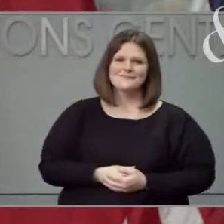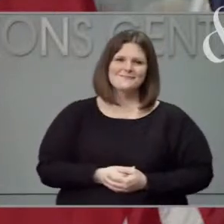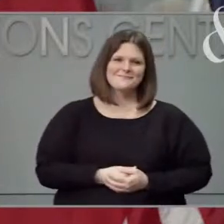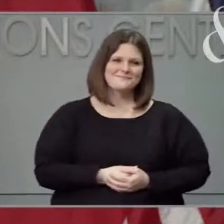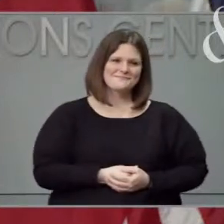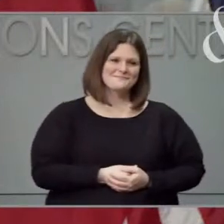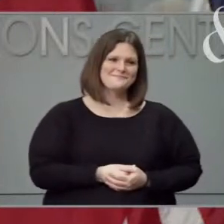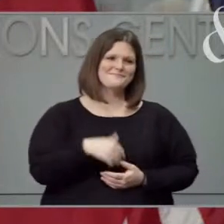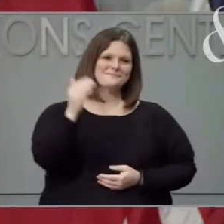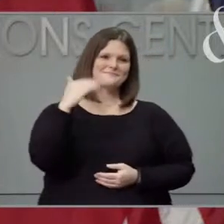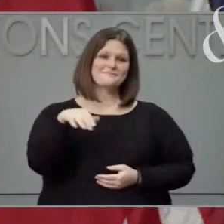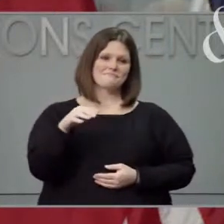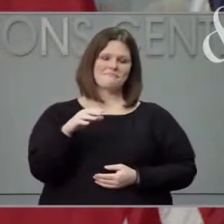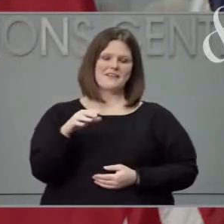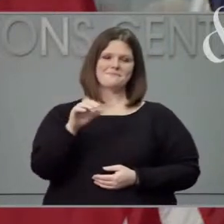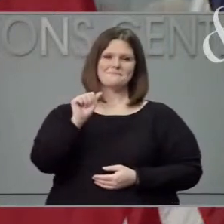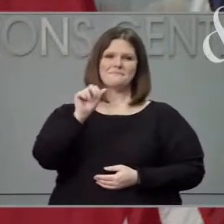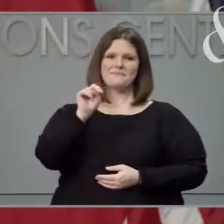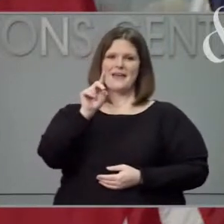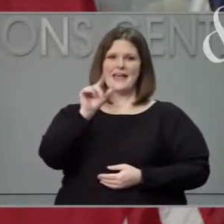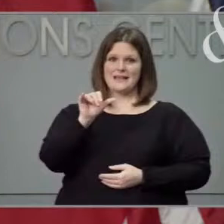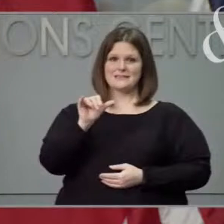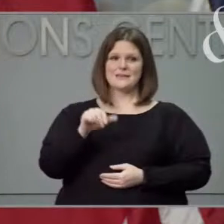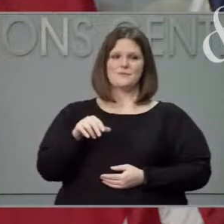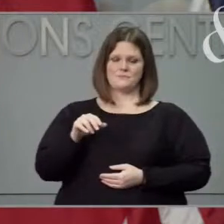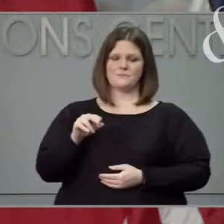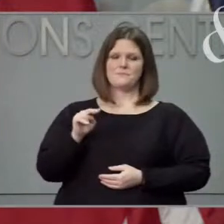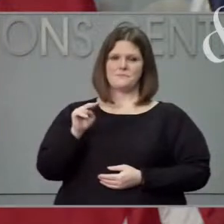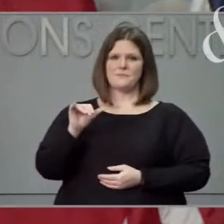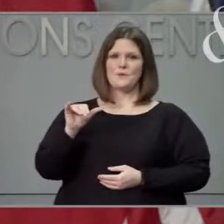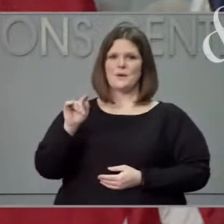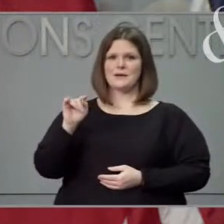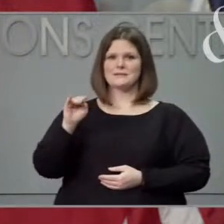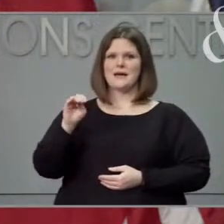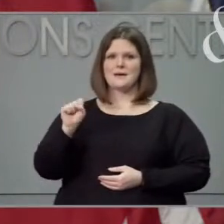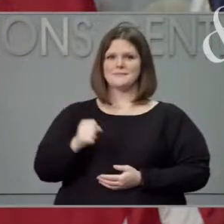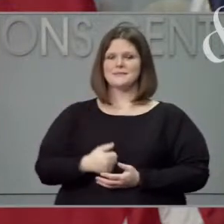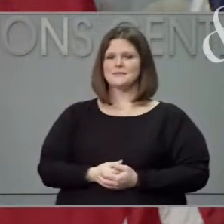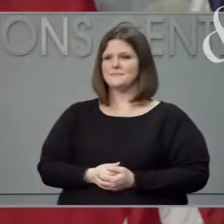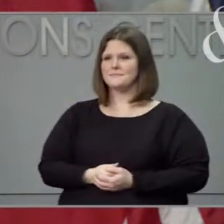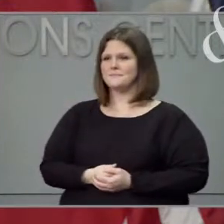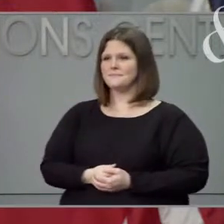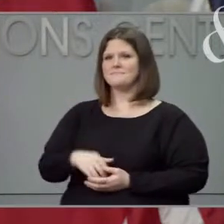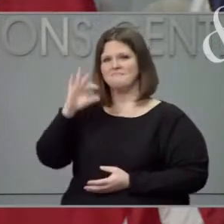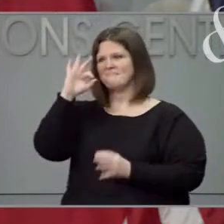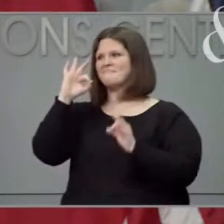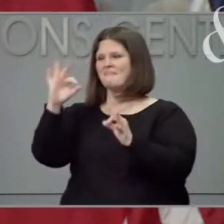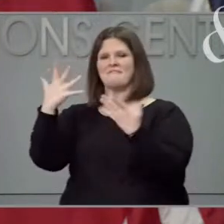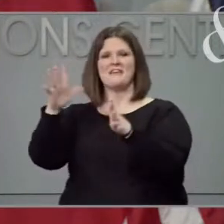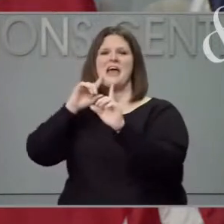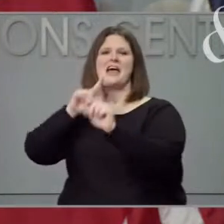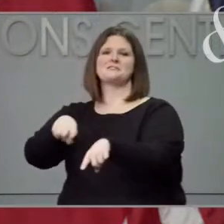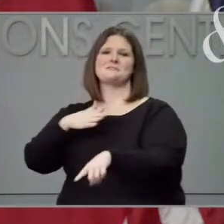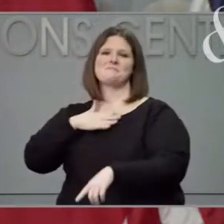Next question is from Danny Hakem with the New York Times. My questions were asked. Thank you.